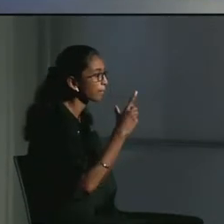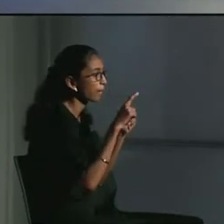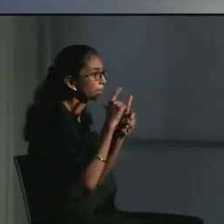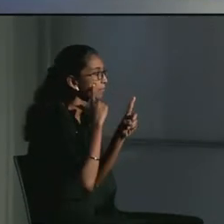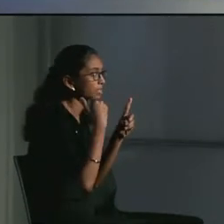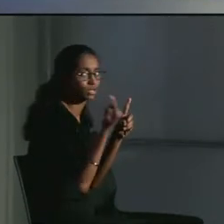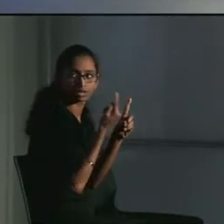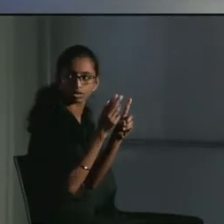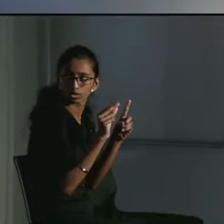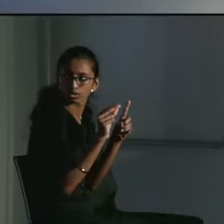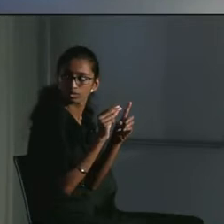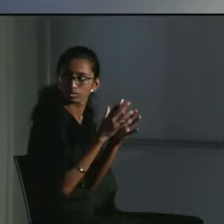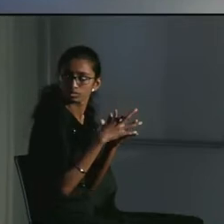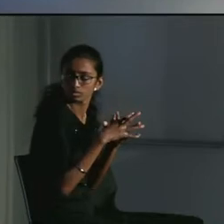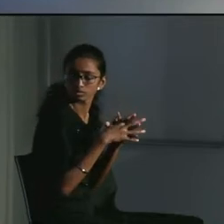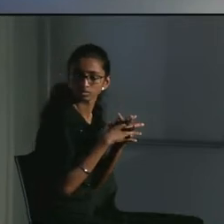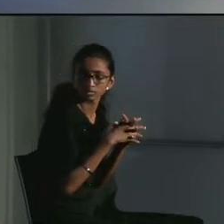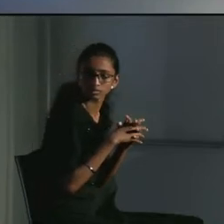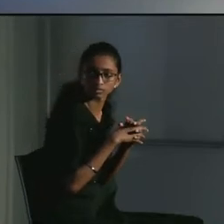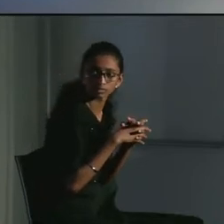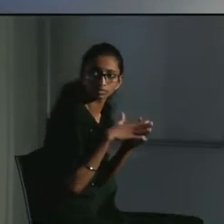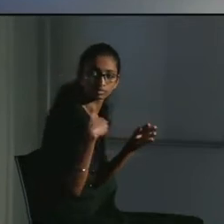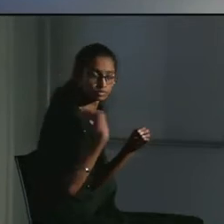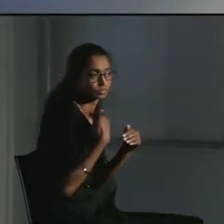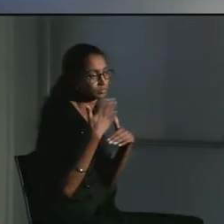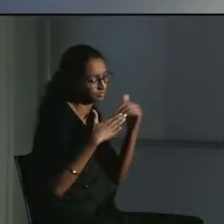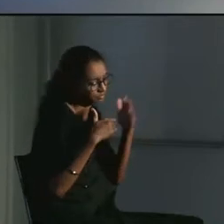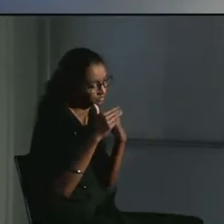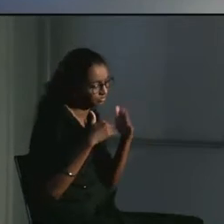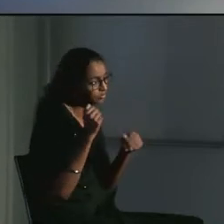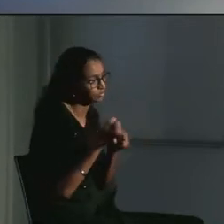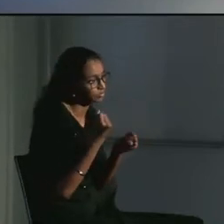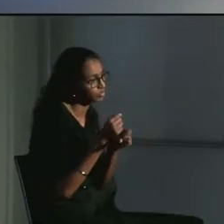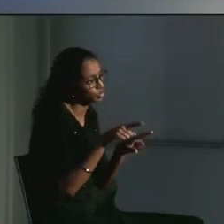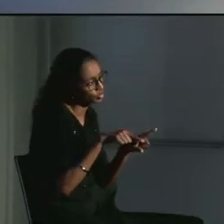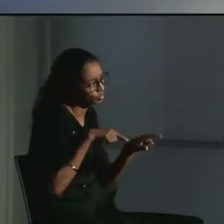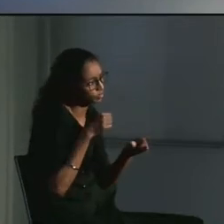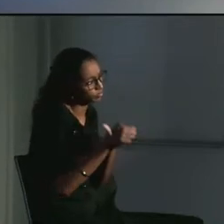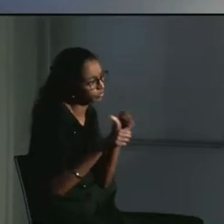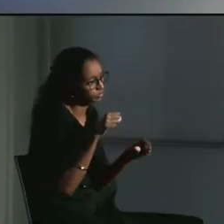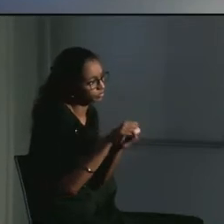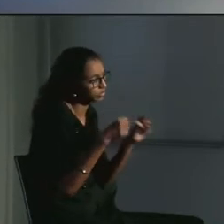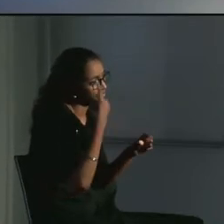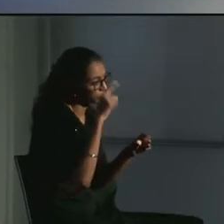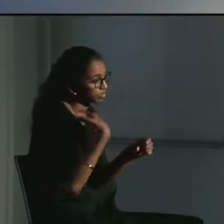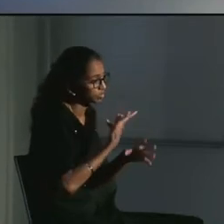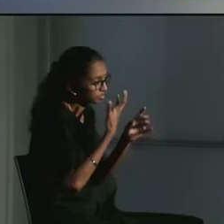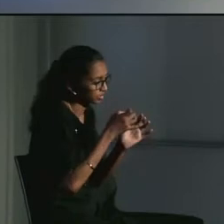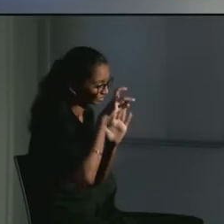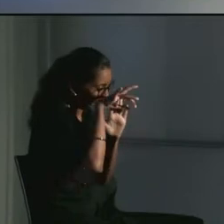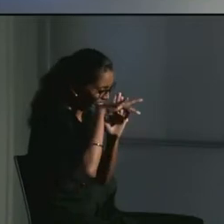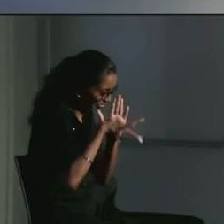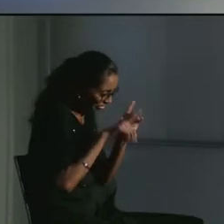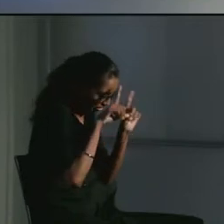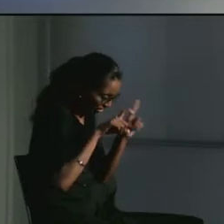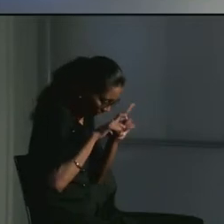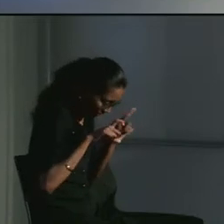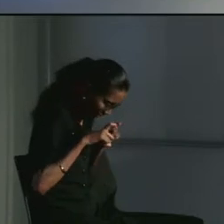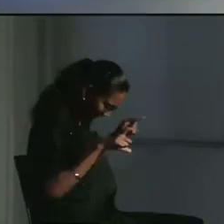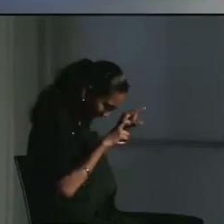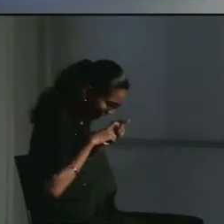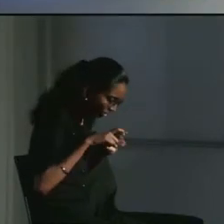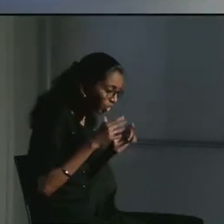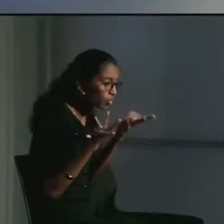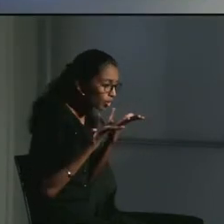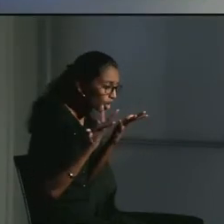abstract public. We zeroed in on building our work as longer processes where we internally had to clarify to ourselves why, where,